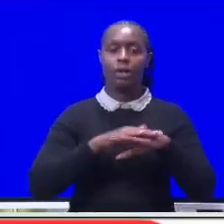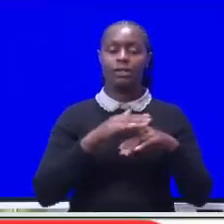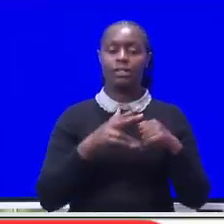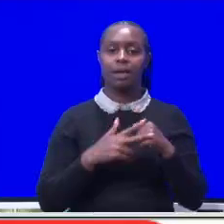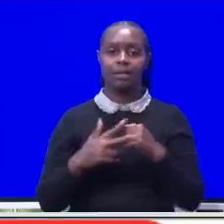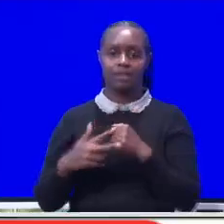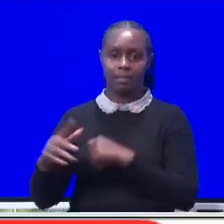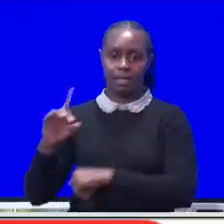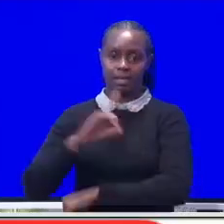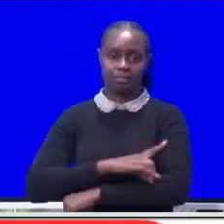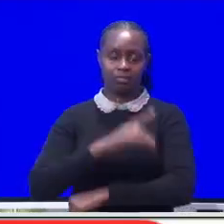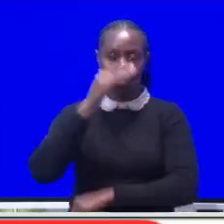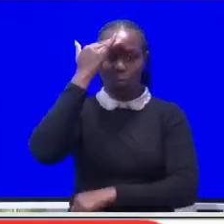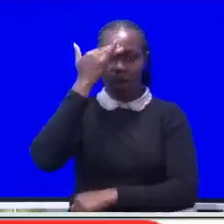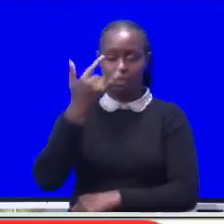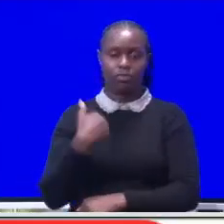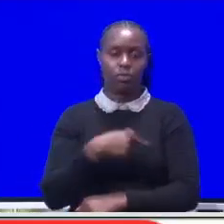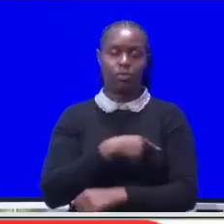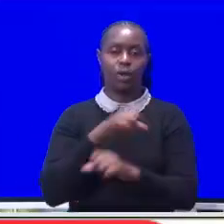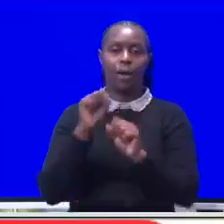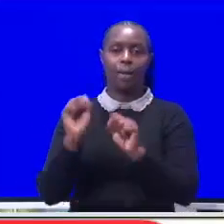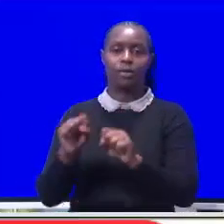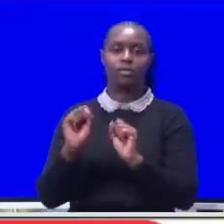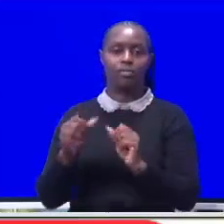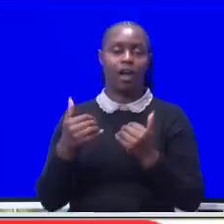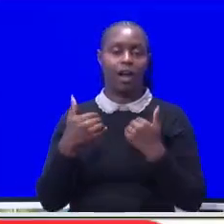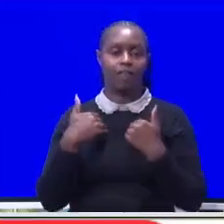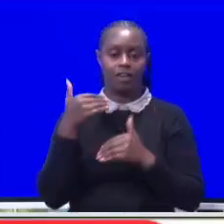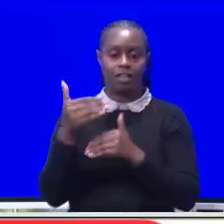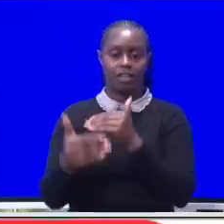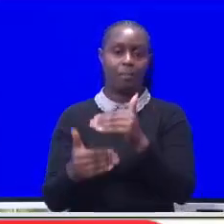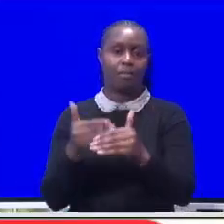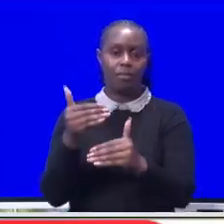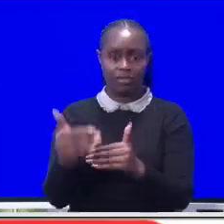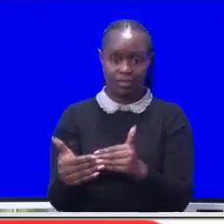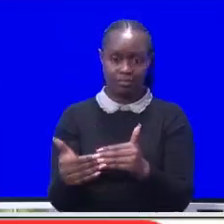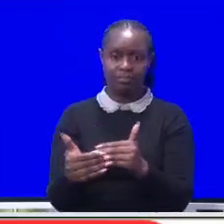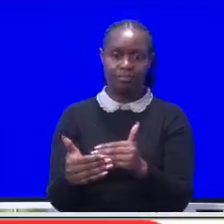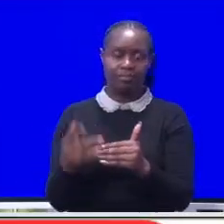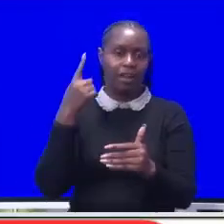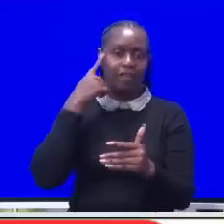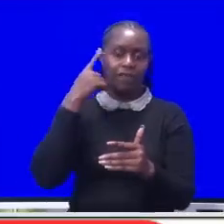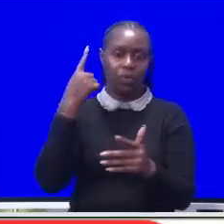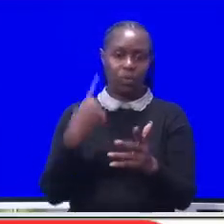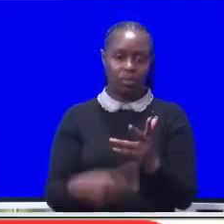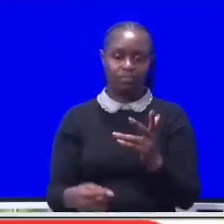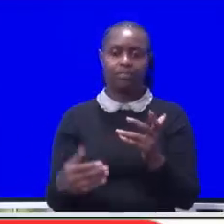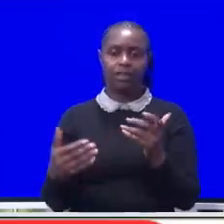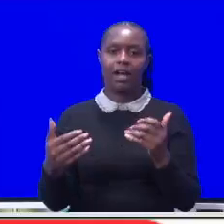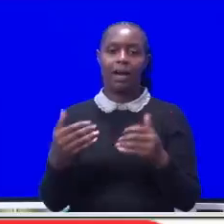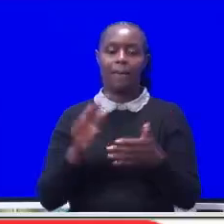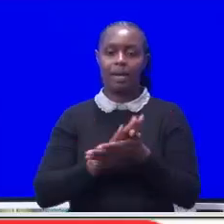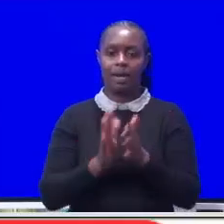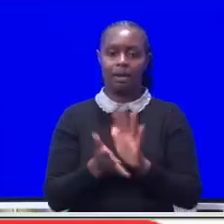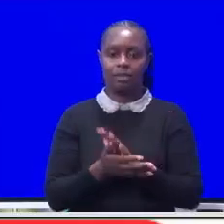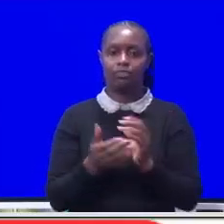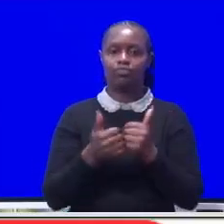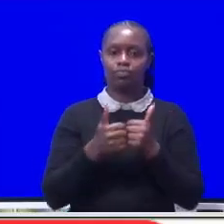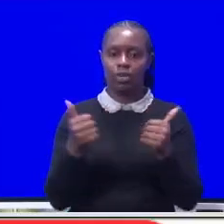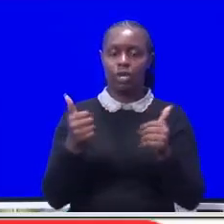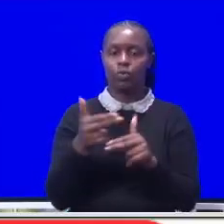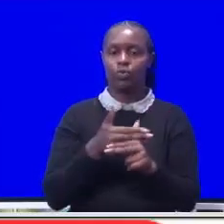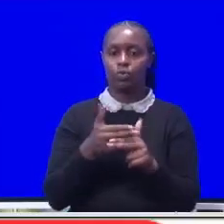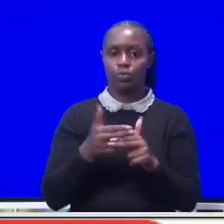Day so that we can have the process get underway of coming up as soon as possible with a